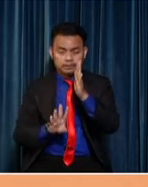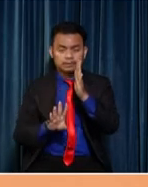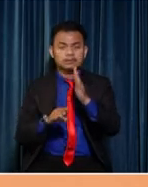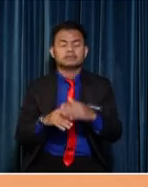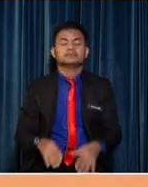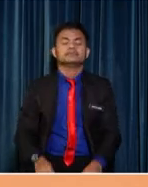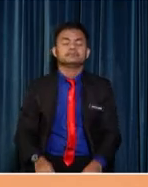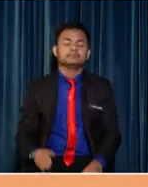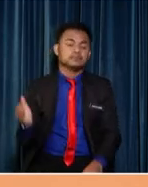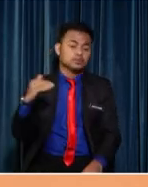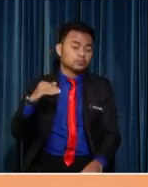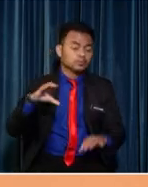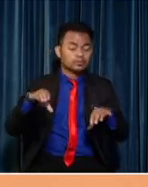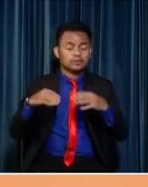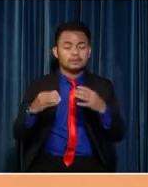Let's do it.